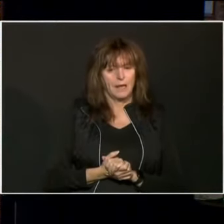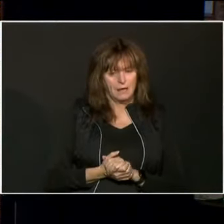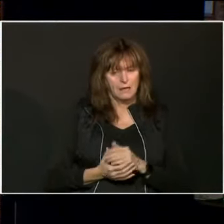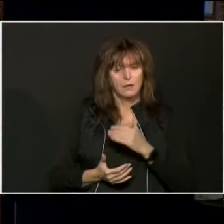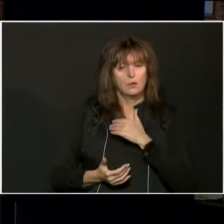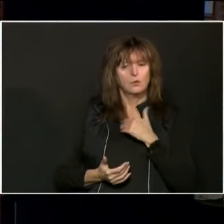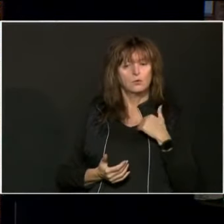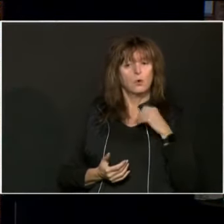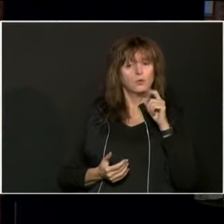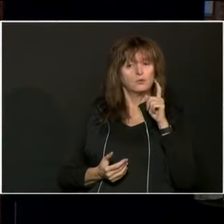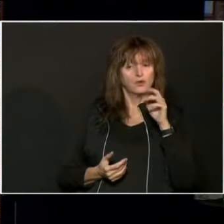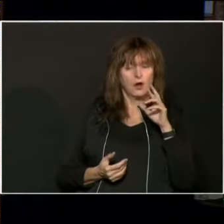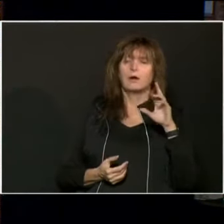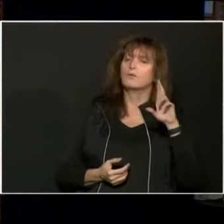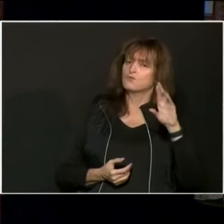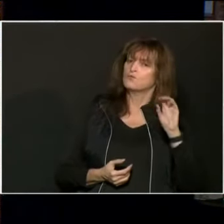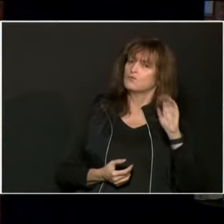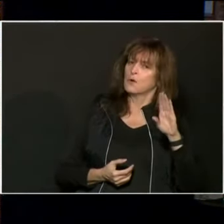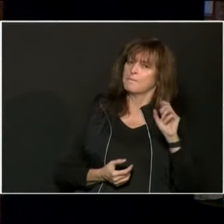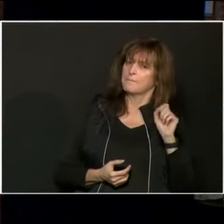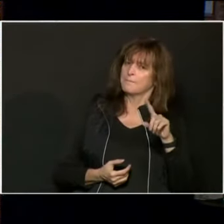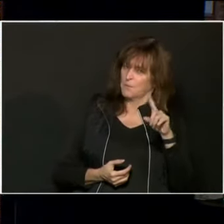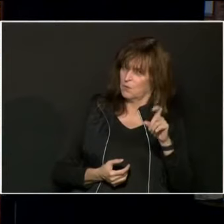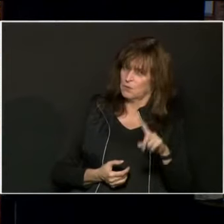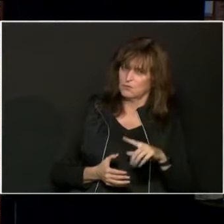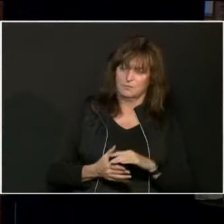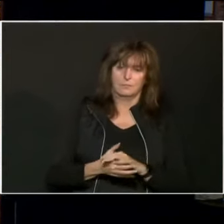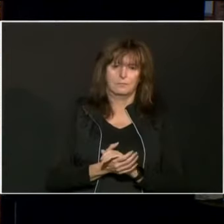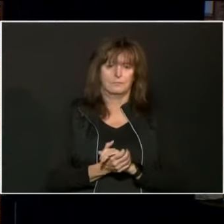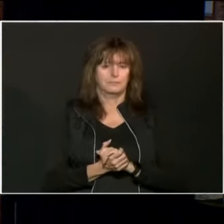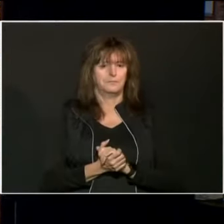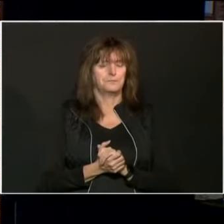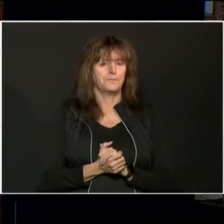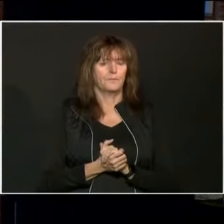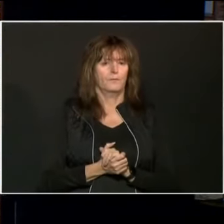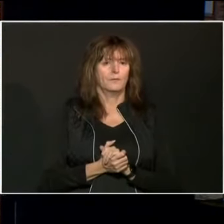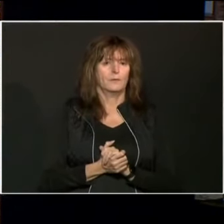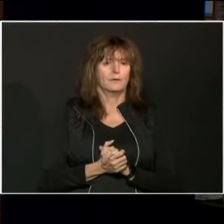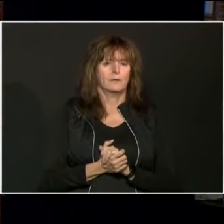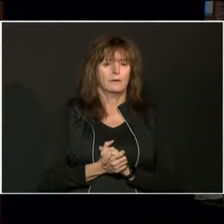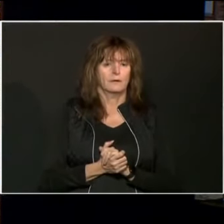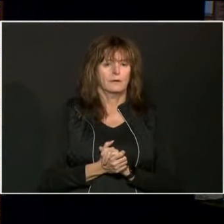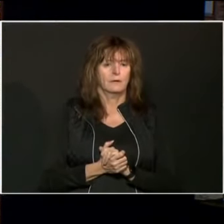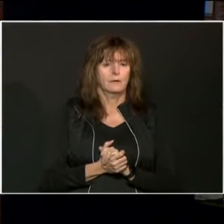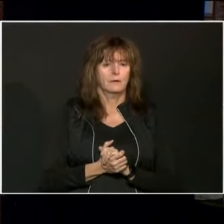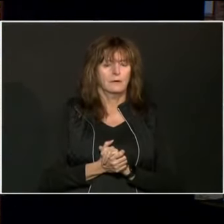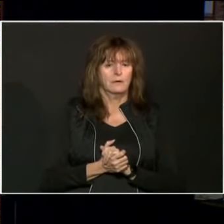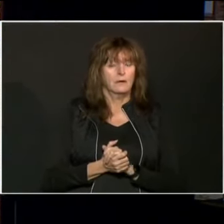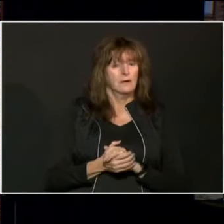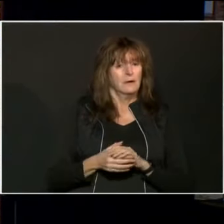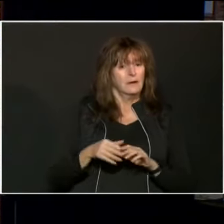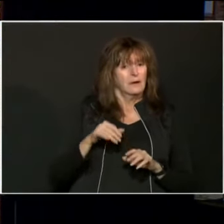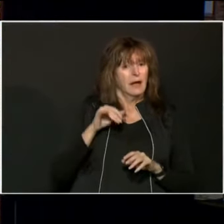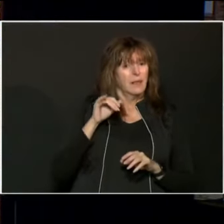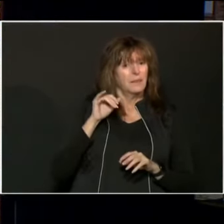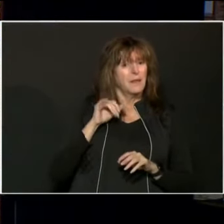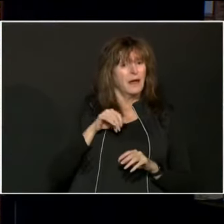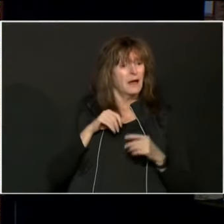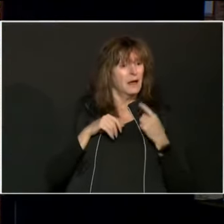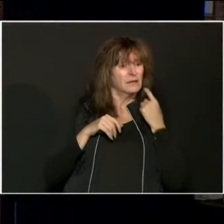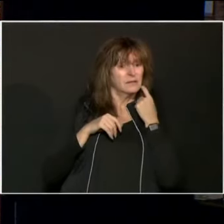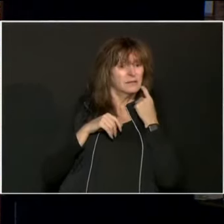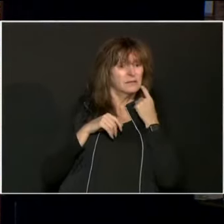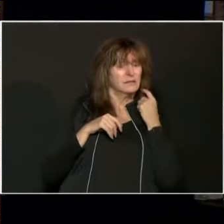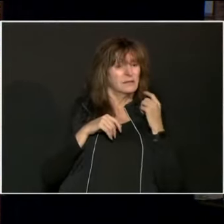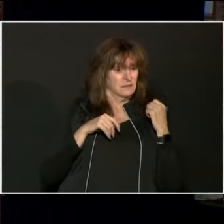Hi, doctors. I just wanted to go back a little bit to that slide that Christina was just asking about. So the Ontario 1.05, that's, just to